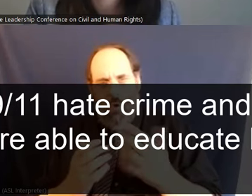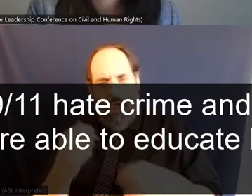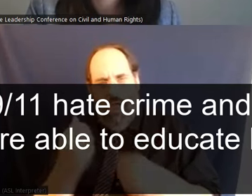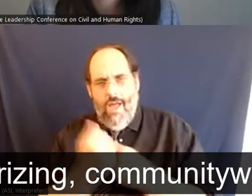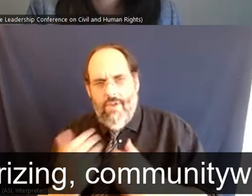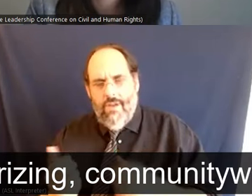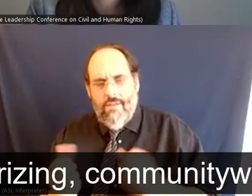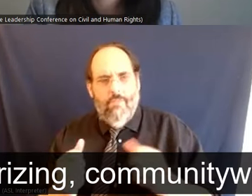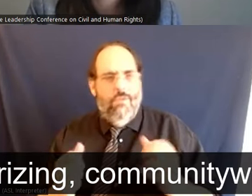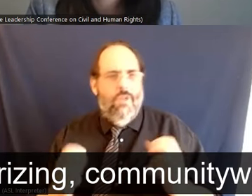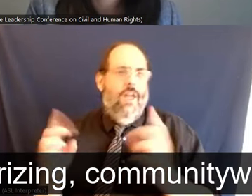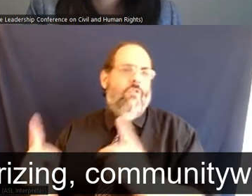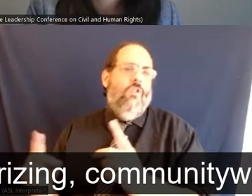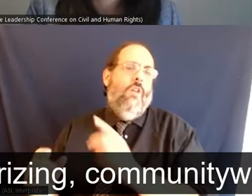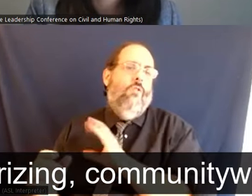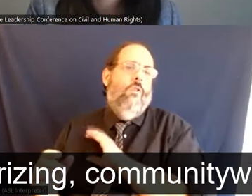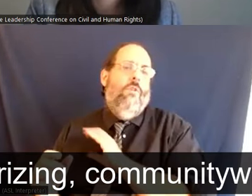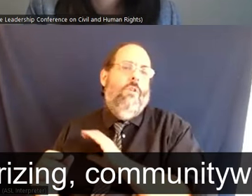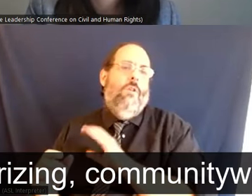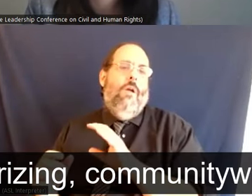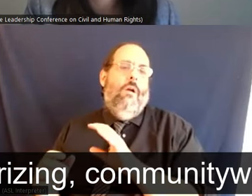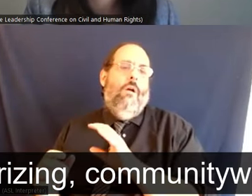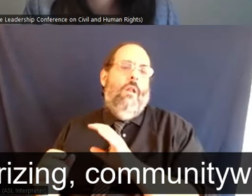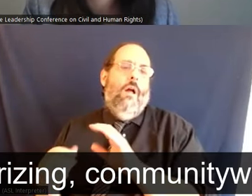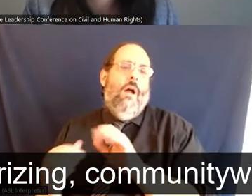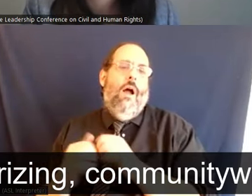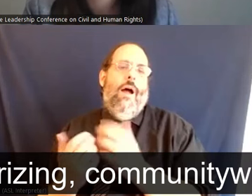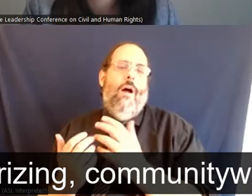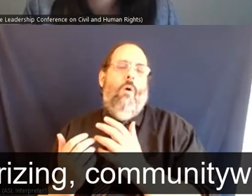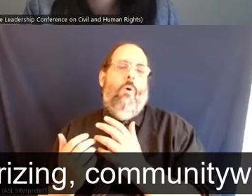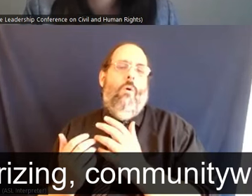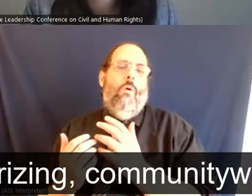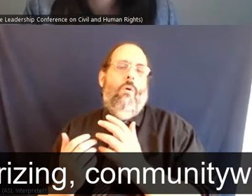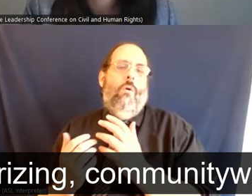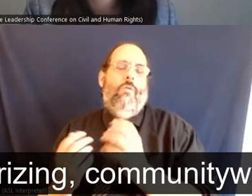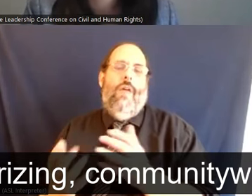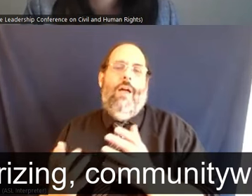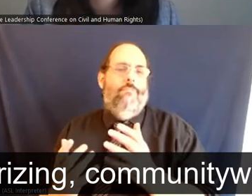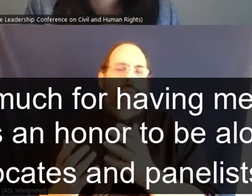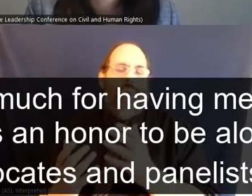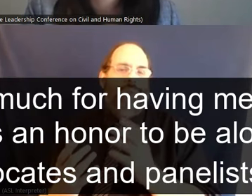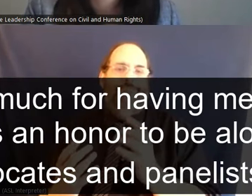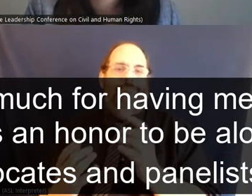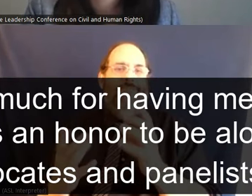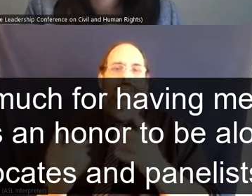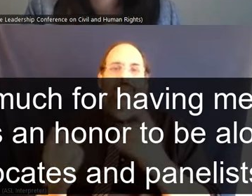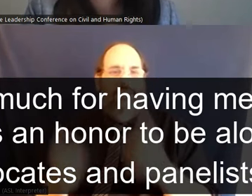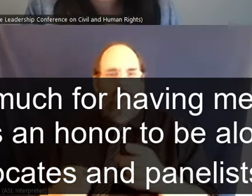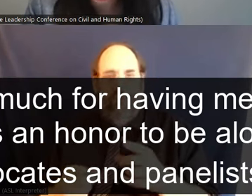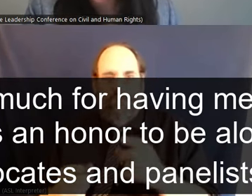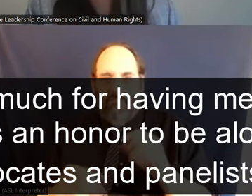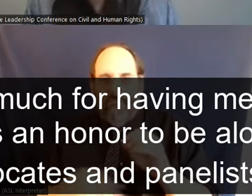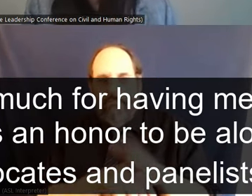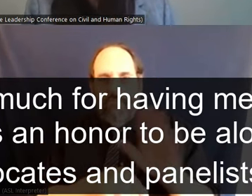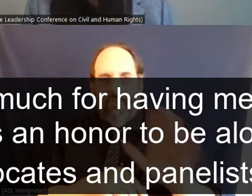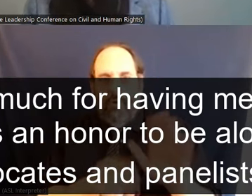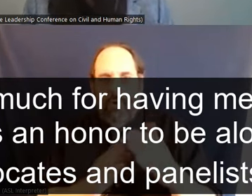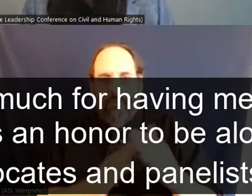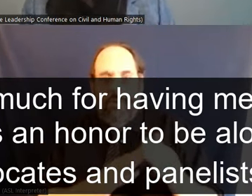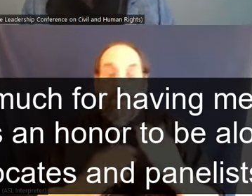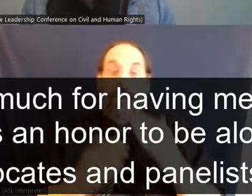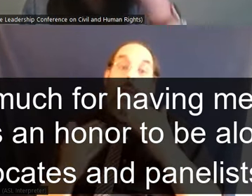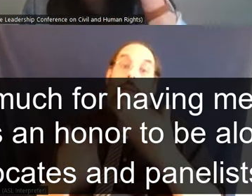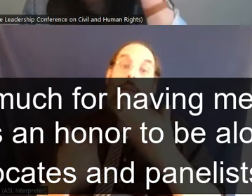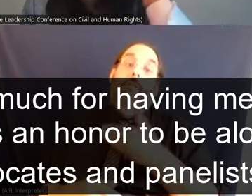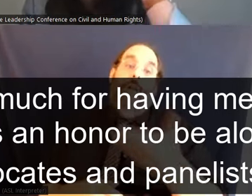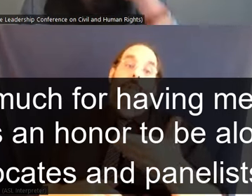educate law enforcement about its terrorizing community-wide impact? Thank you so much for having me on